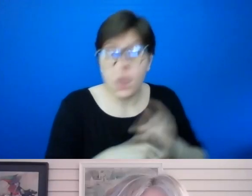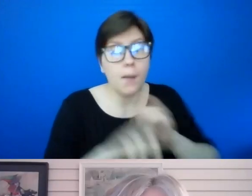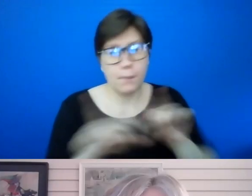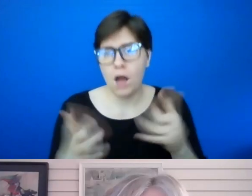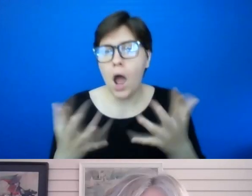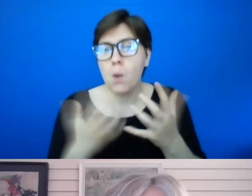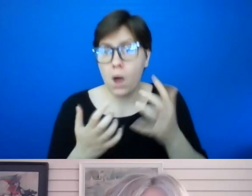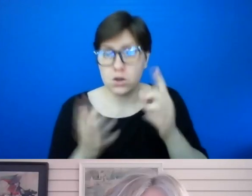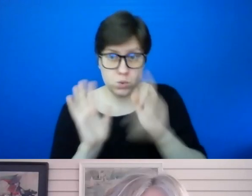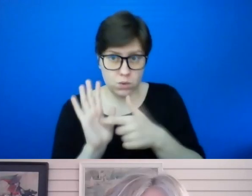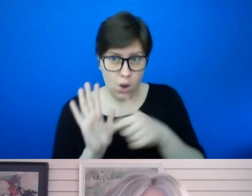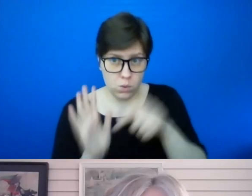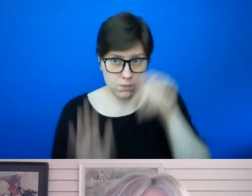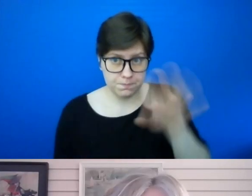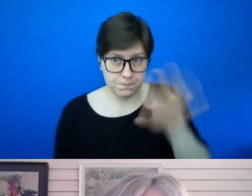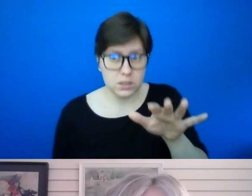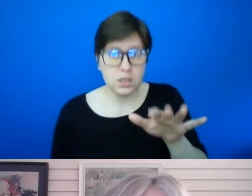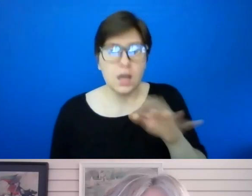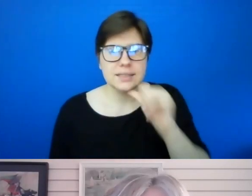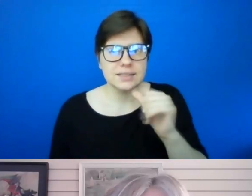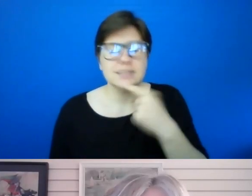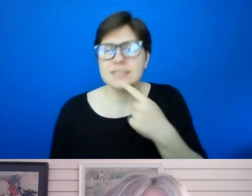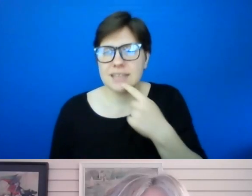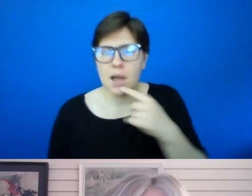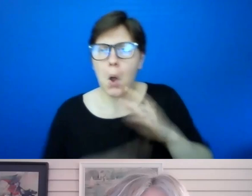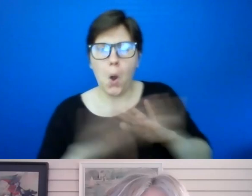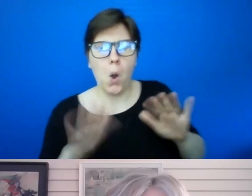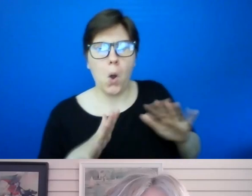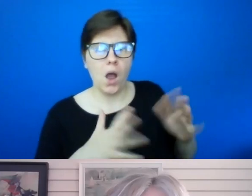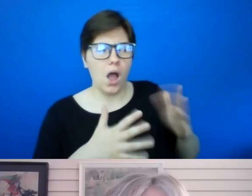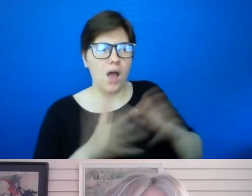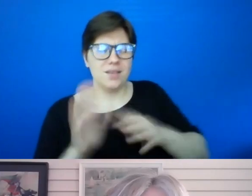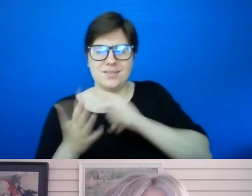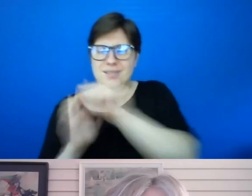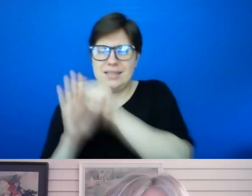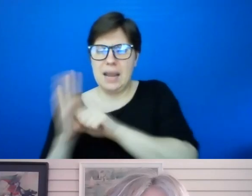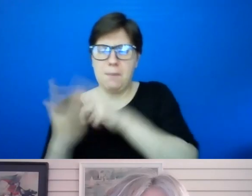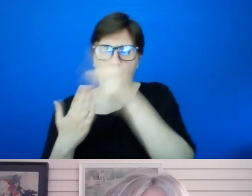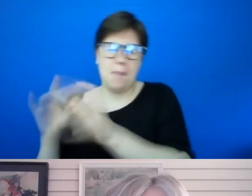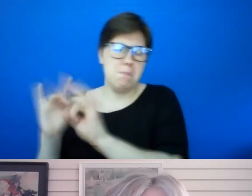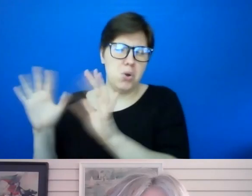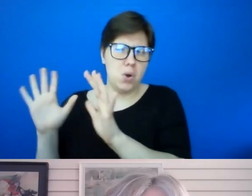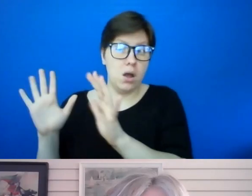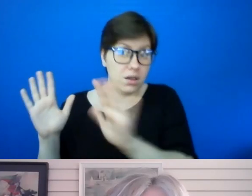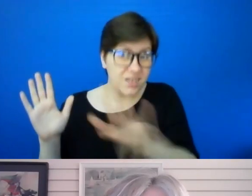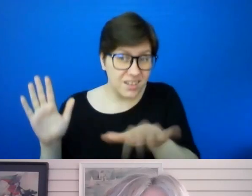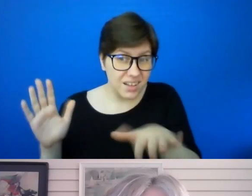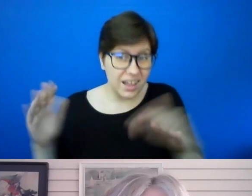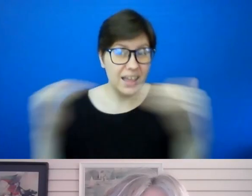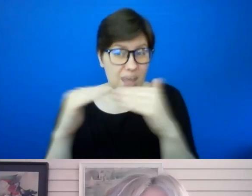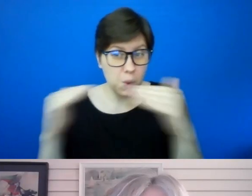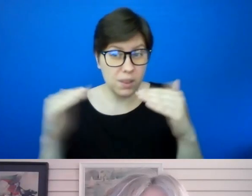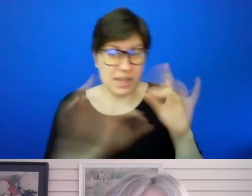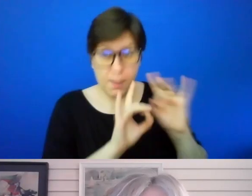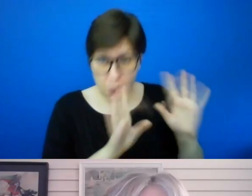note that he's saying it's abhorrent that the state would have a program that would facilitate this. You know, it's equally abhorrent,